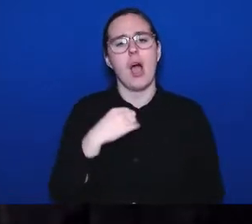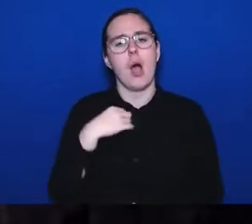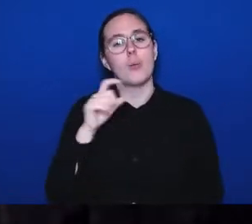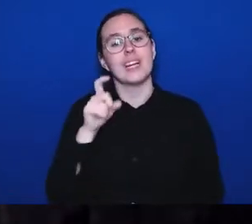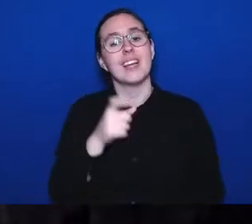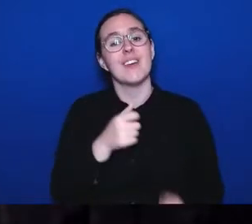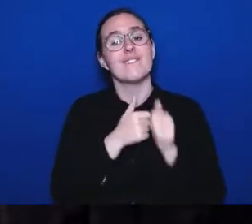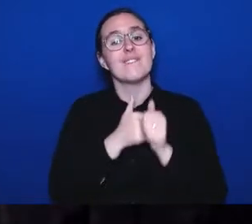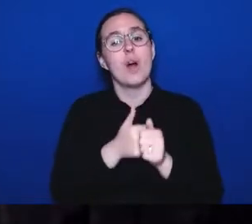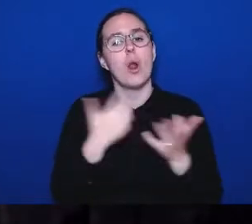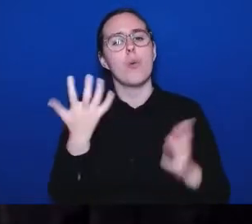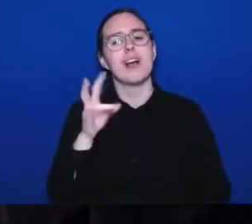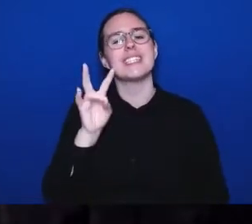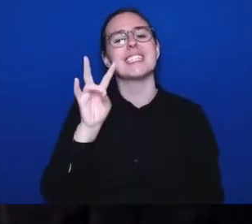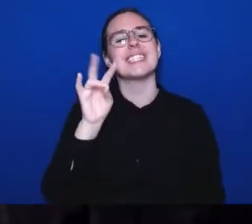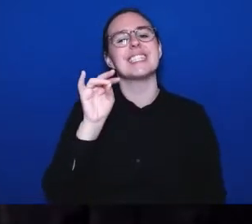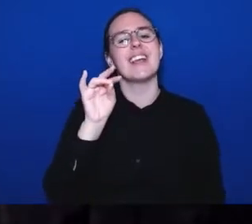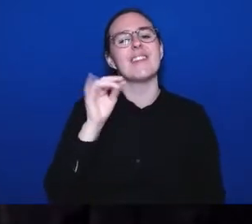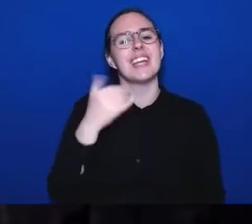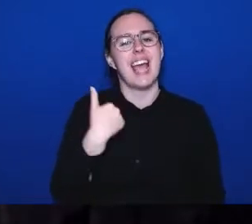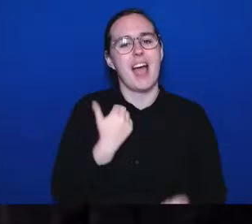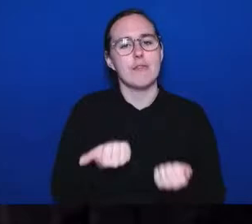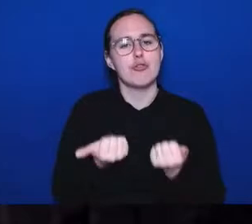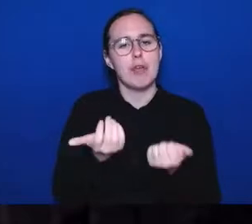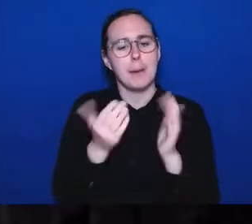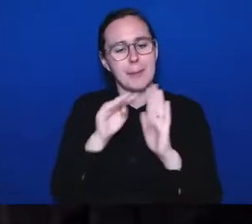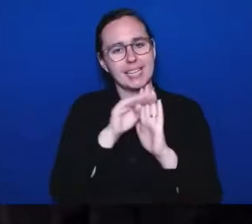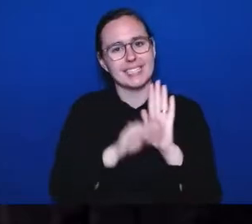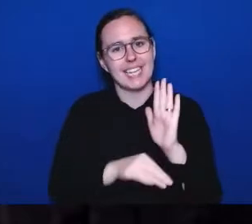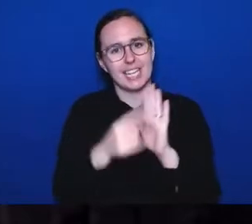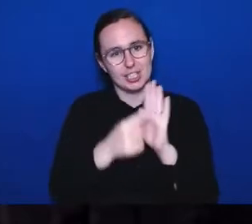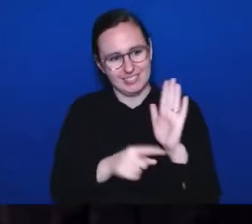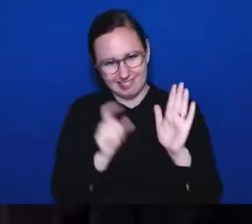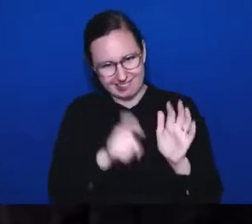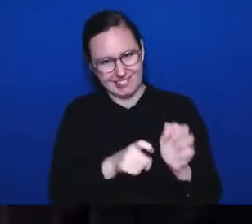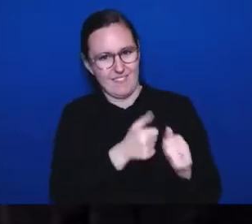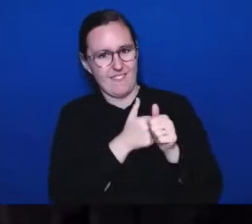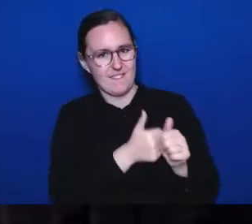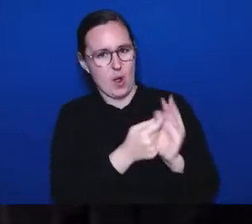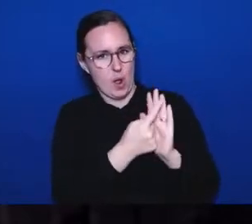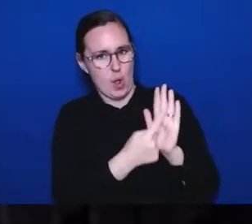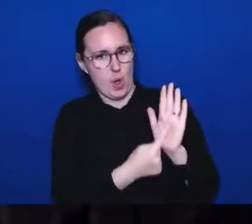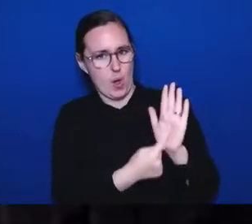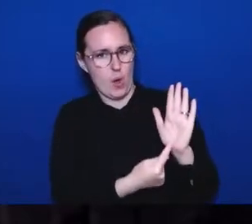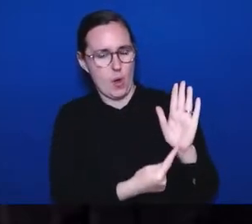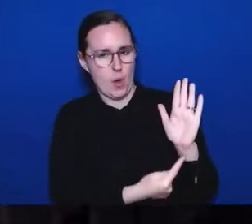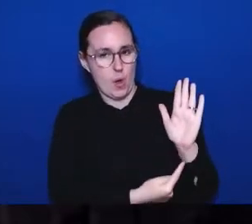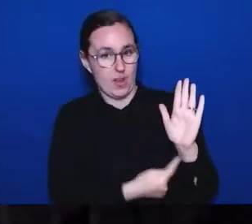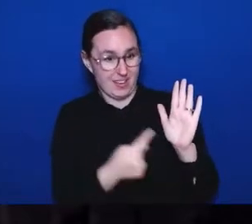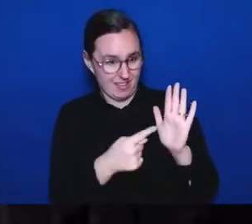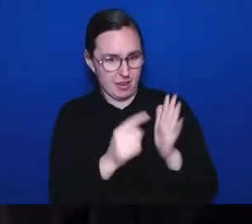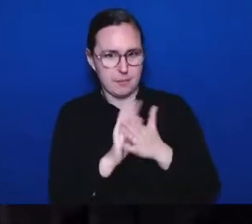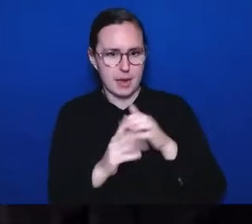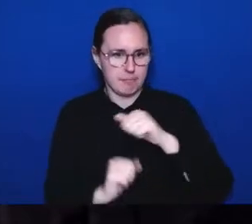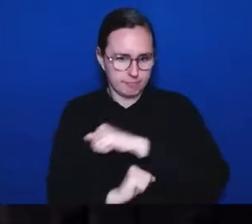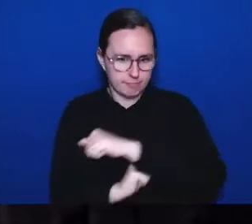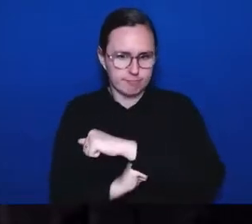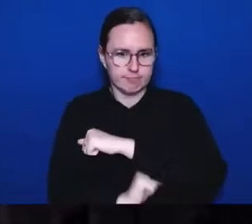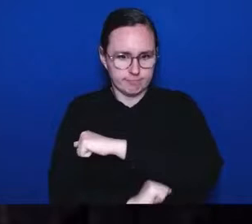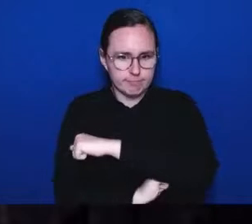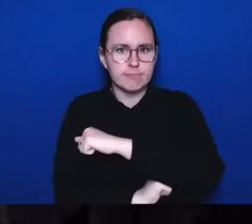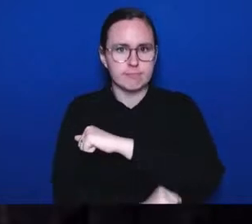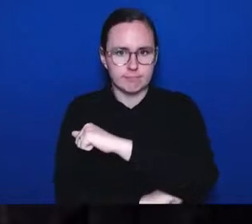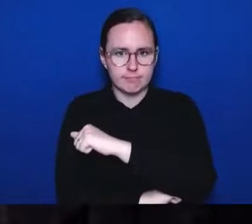Resources Plan. We have to do all those things together. So it's building brick by brick, in response to this massive period of